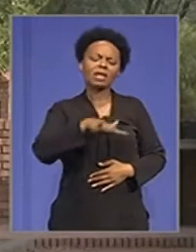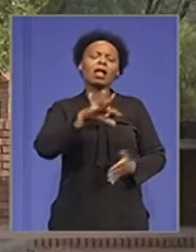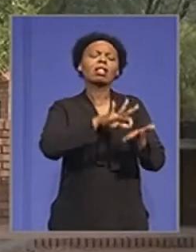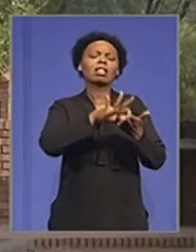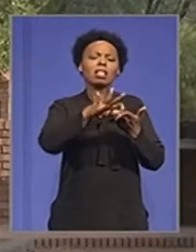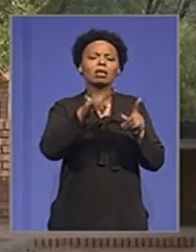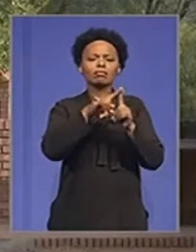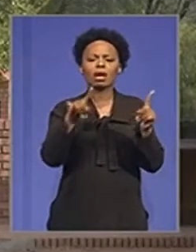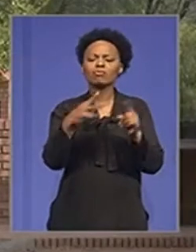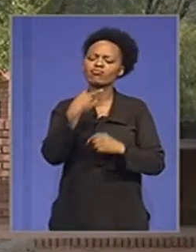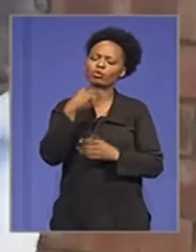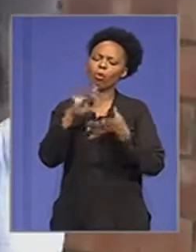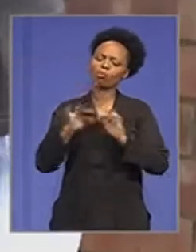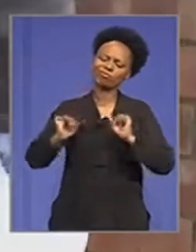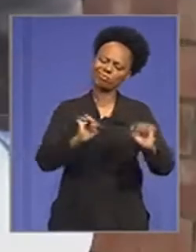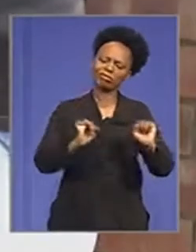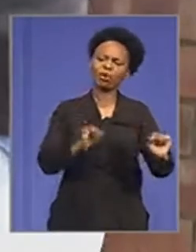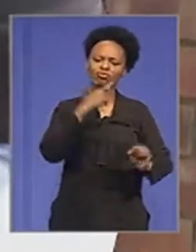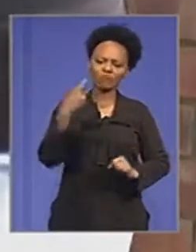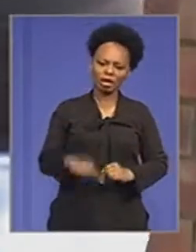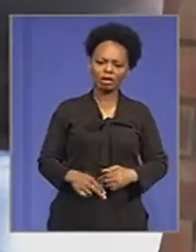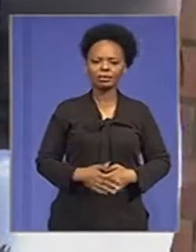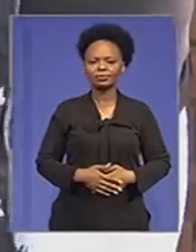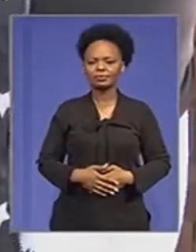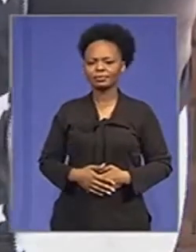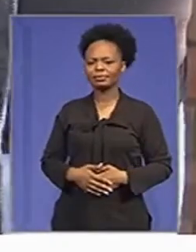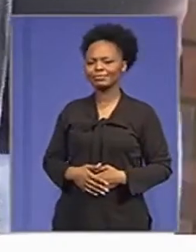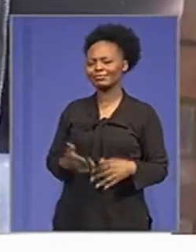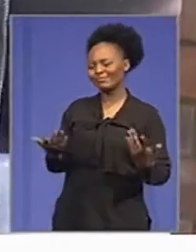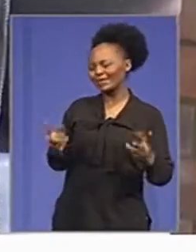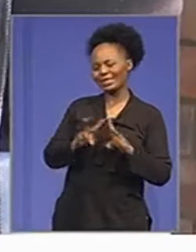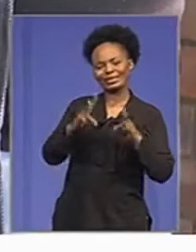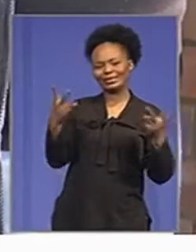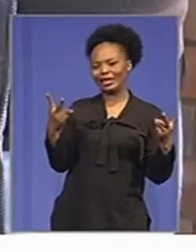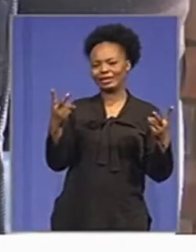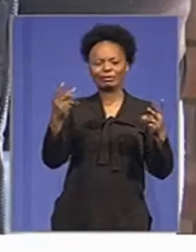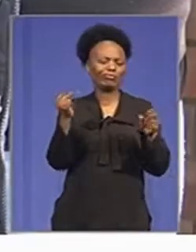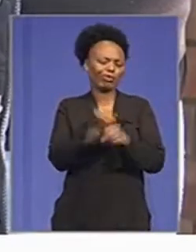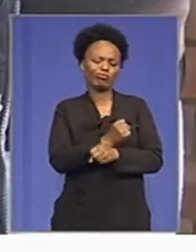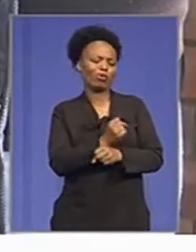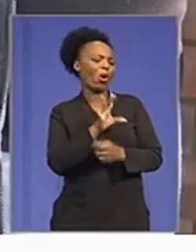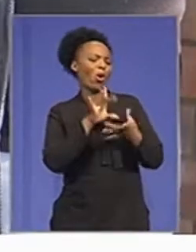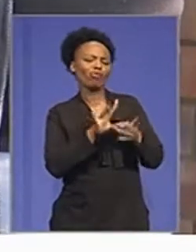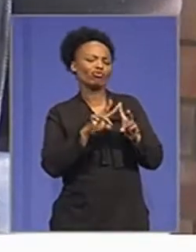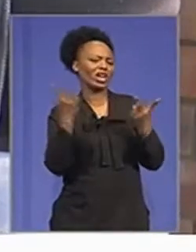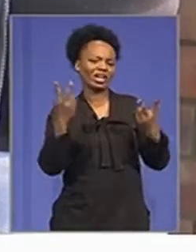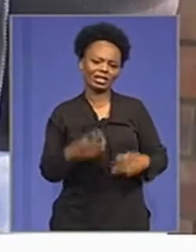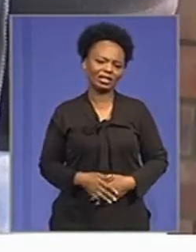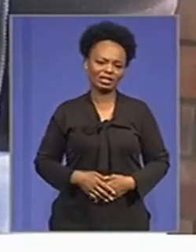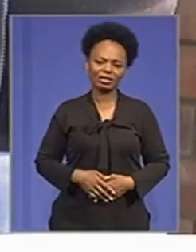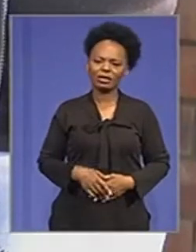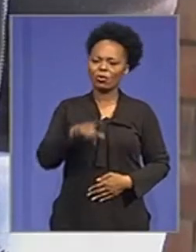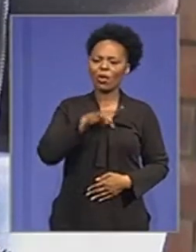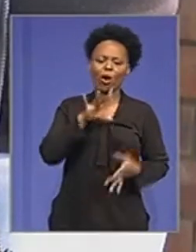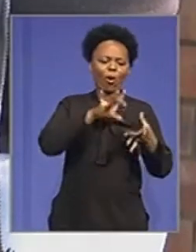le phepa o tlholegeletse go nna kwa gabo. It's a little bit far because it's not like at home. At home